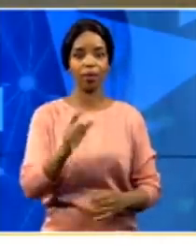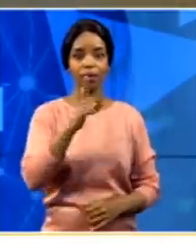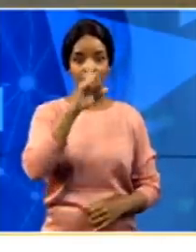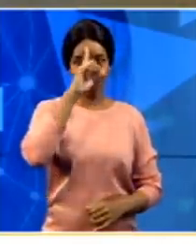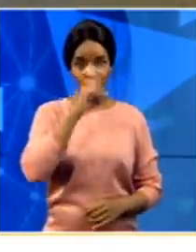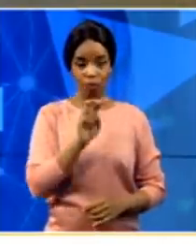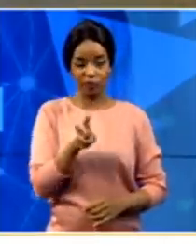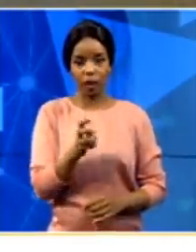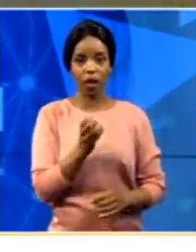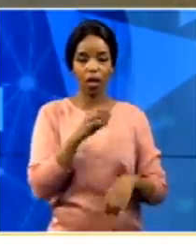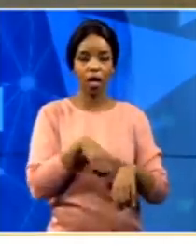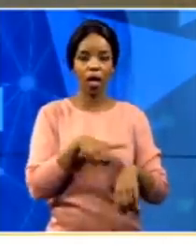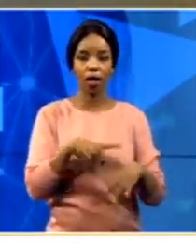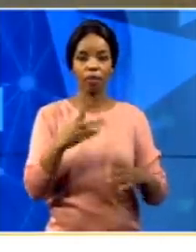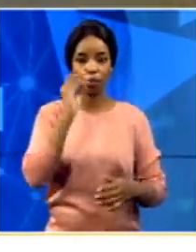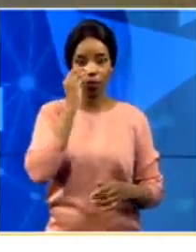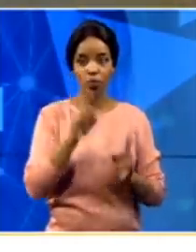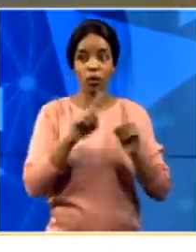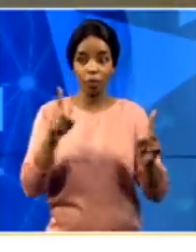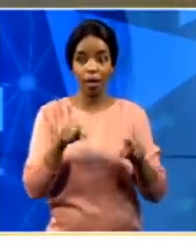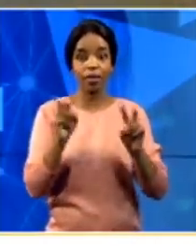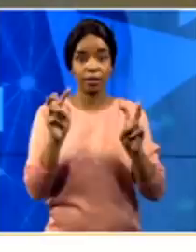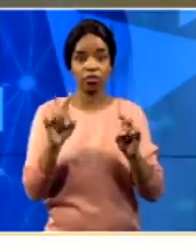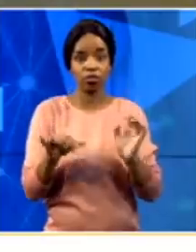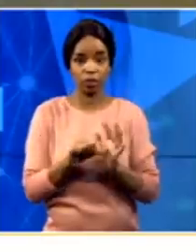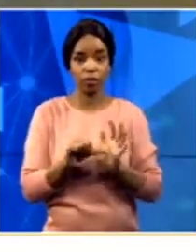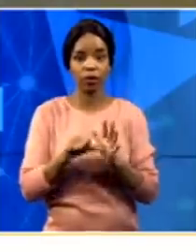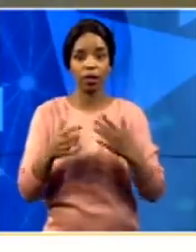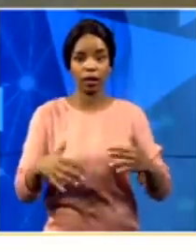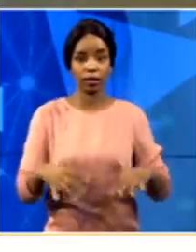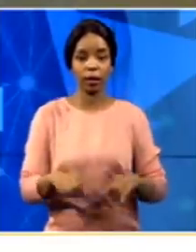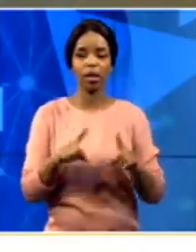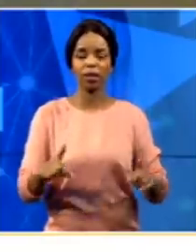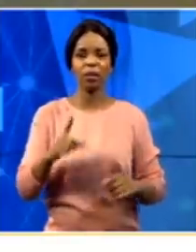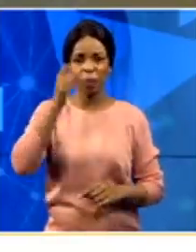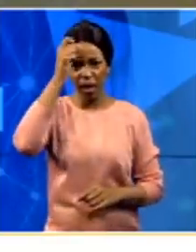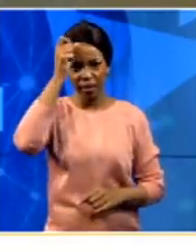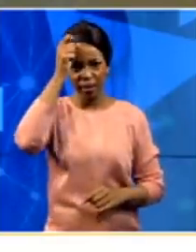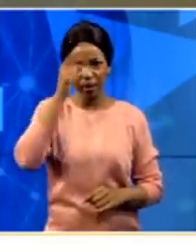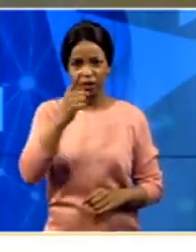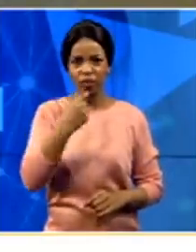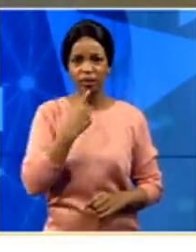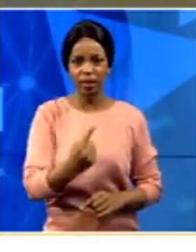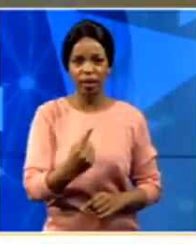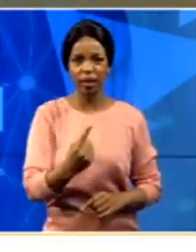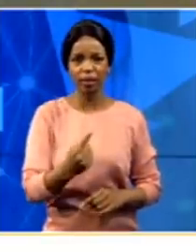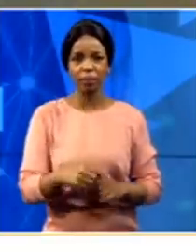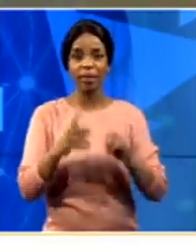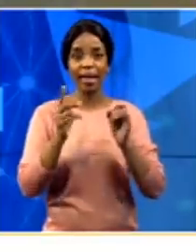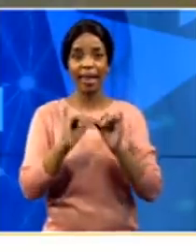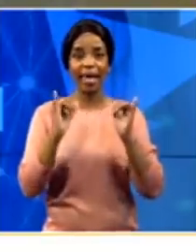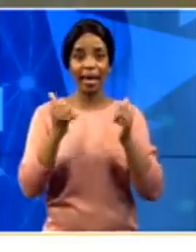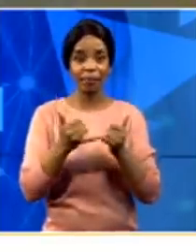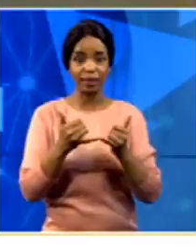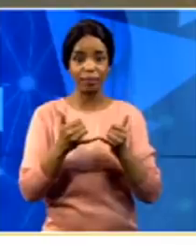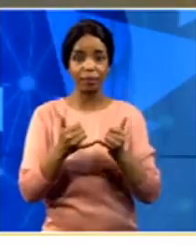news time, but I know this is an important issue. It was an understanding, and it was said that claims should come via business as opposed to